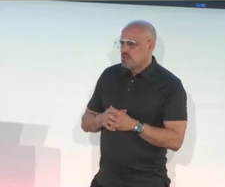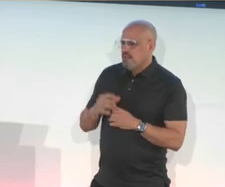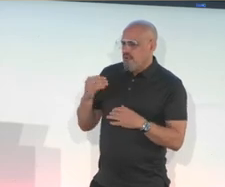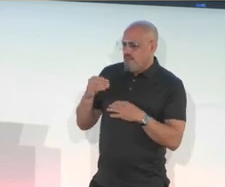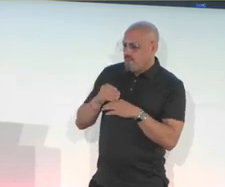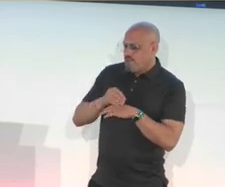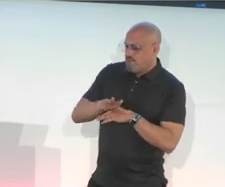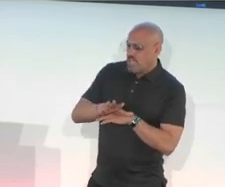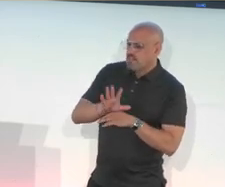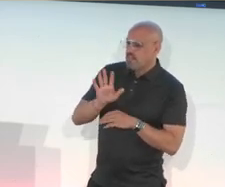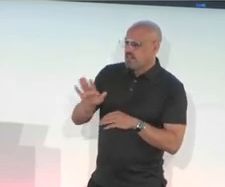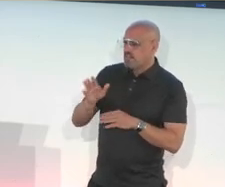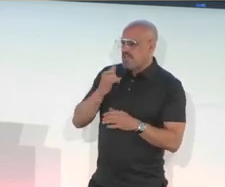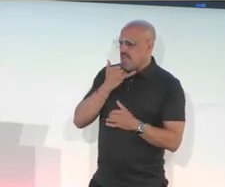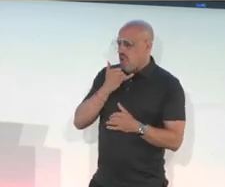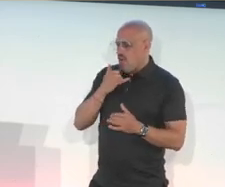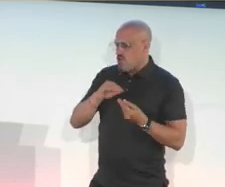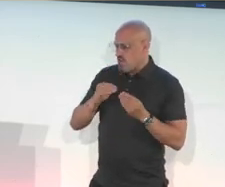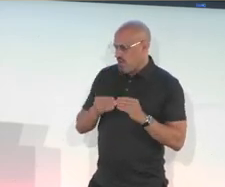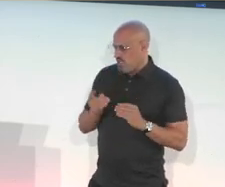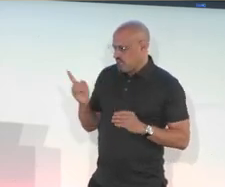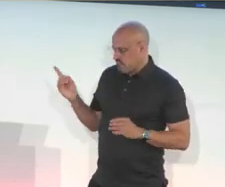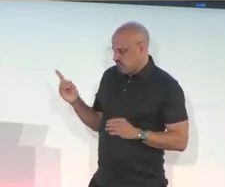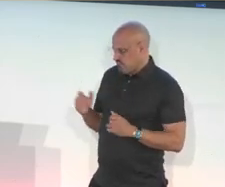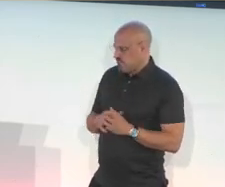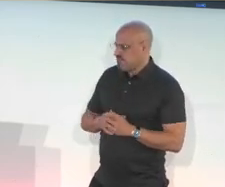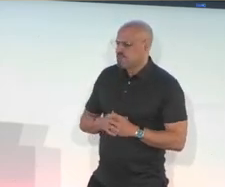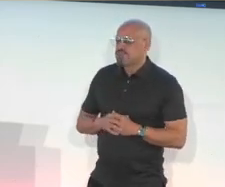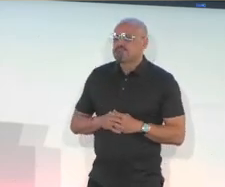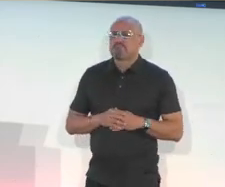affecting its error rate?